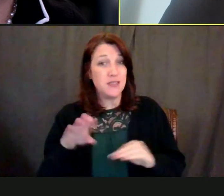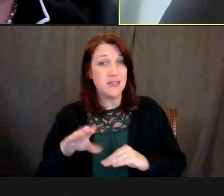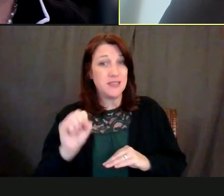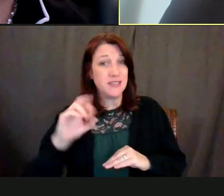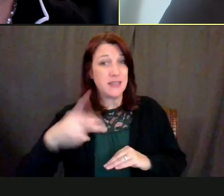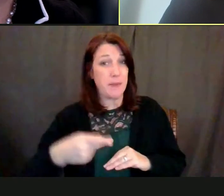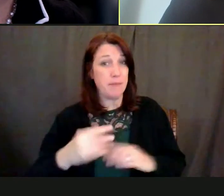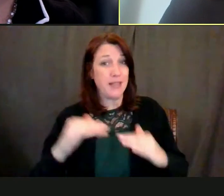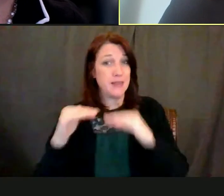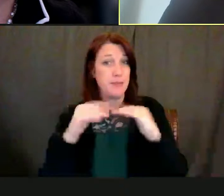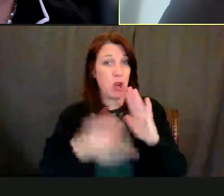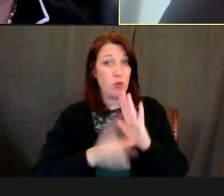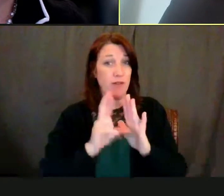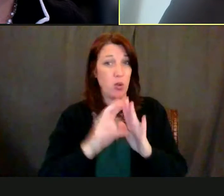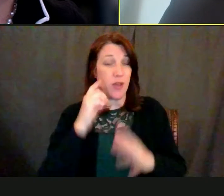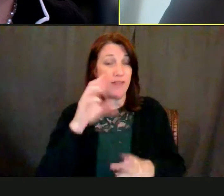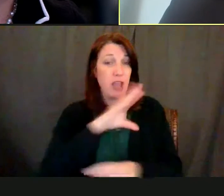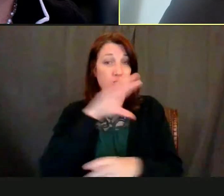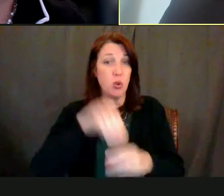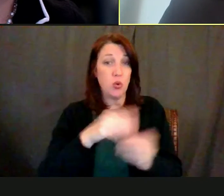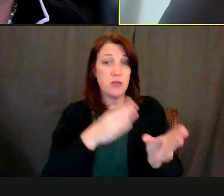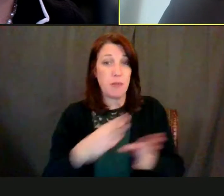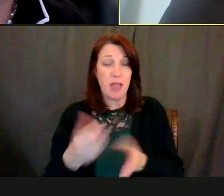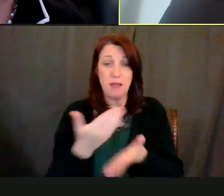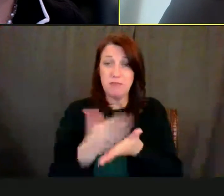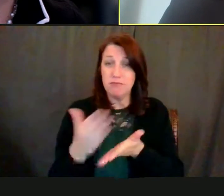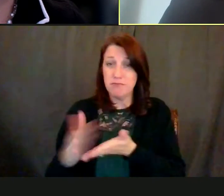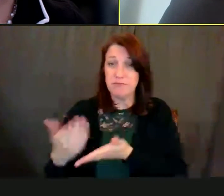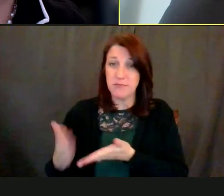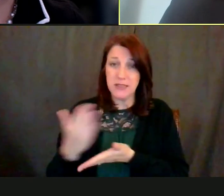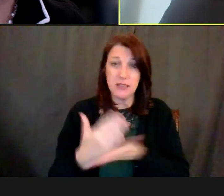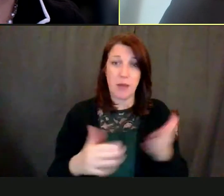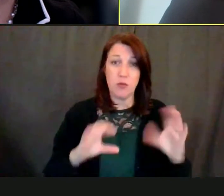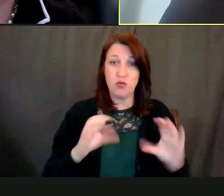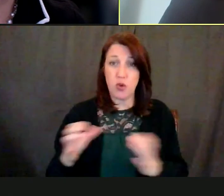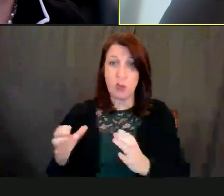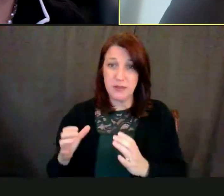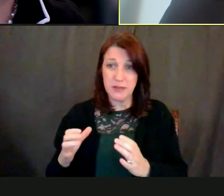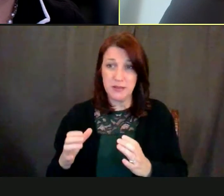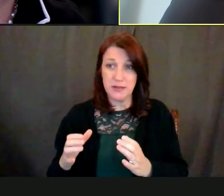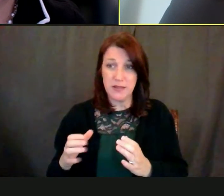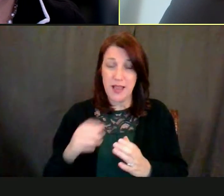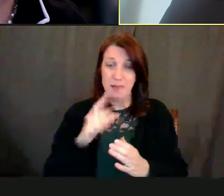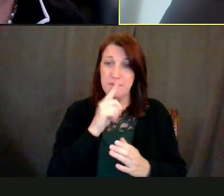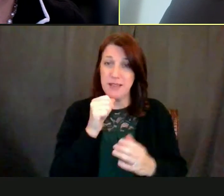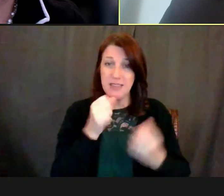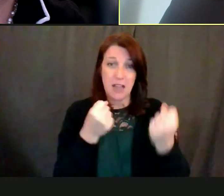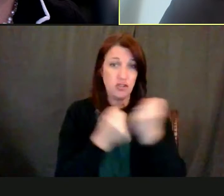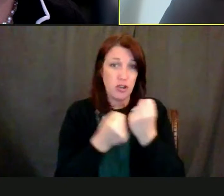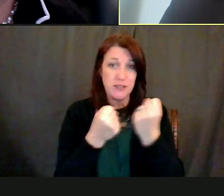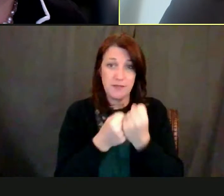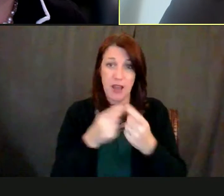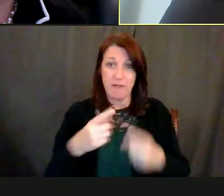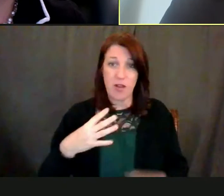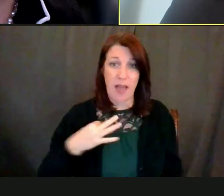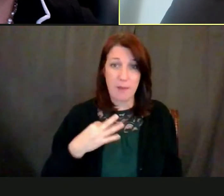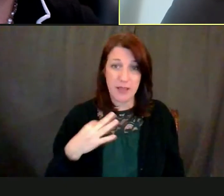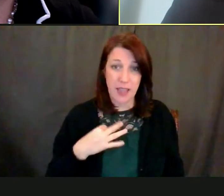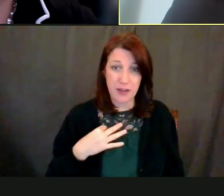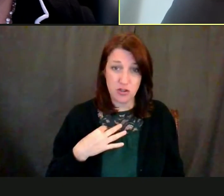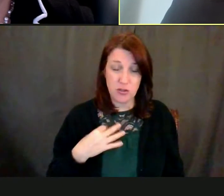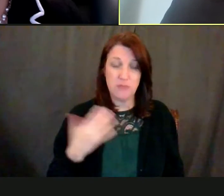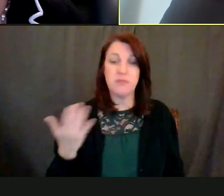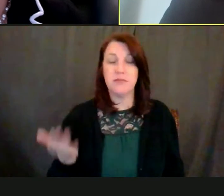if your inclusion plan excludes certain groups and that's not justified in your application,